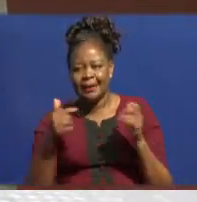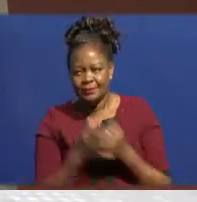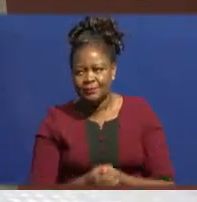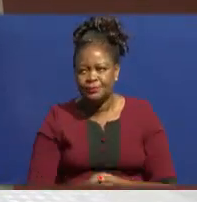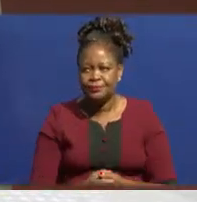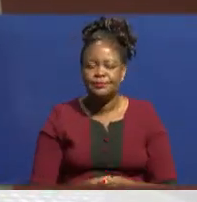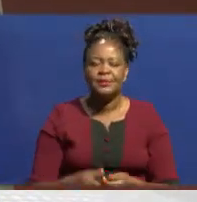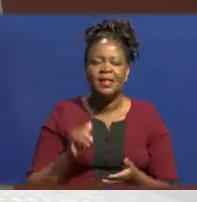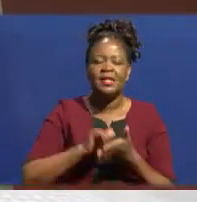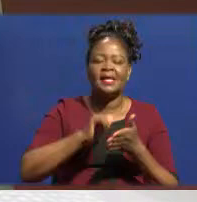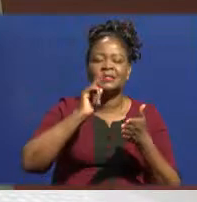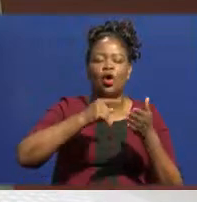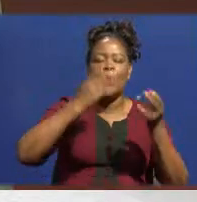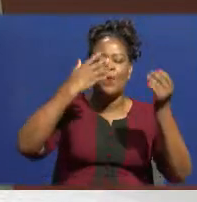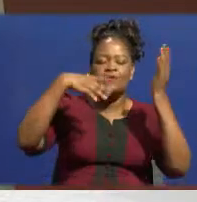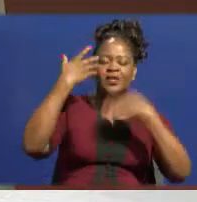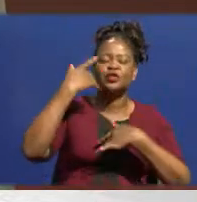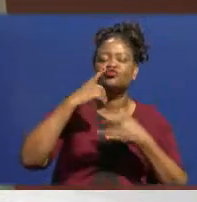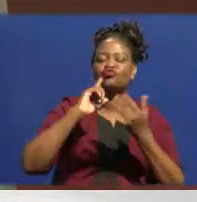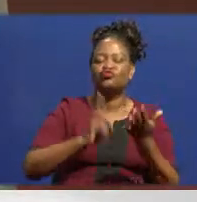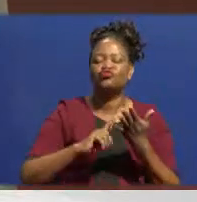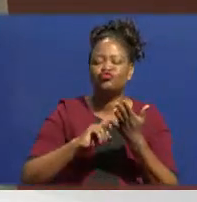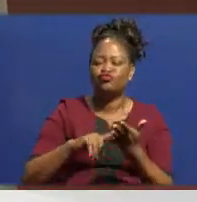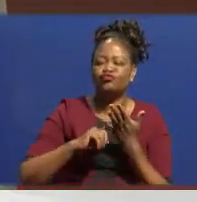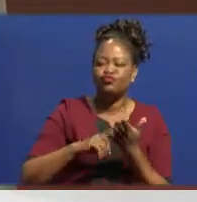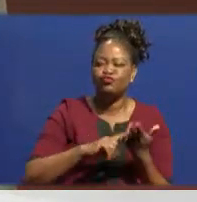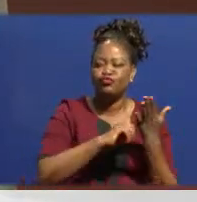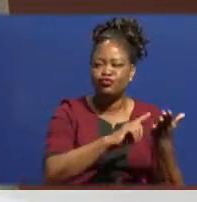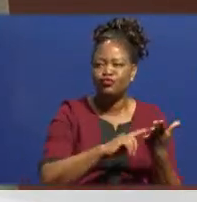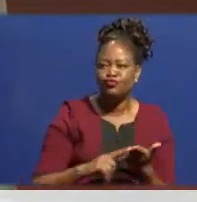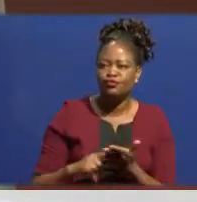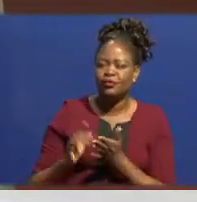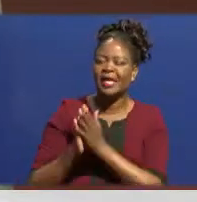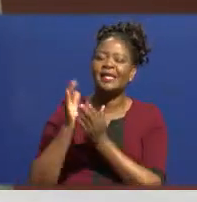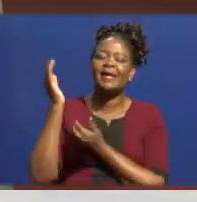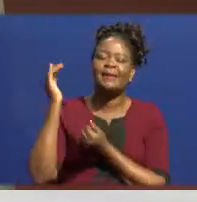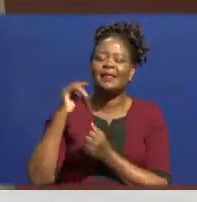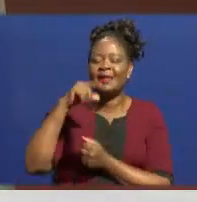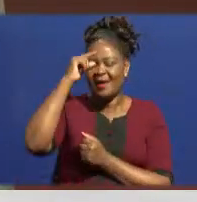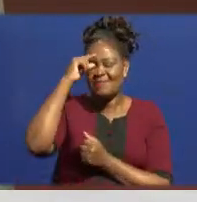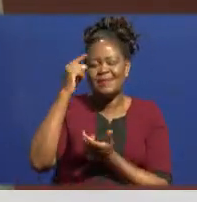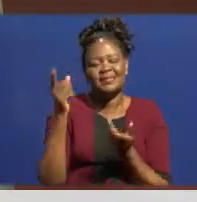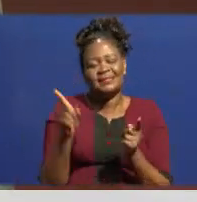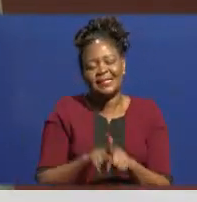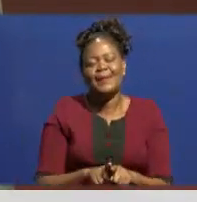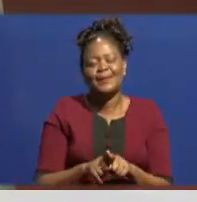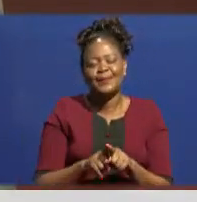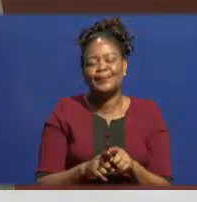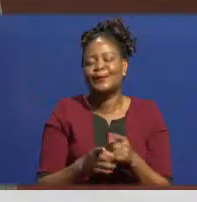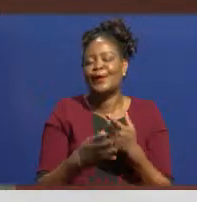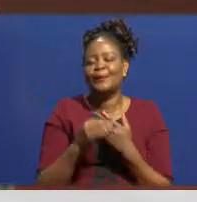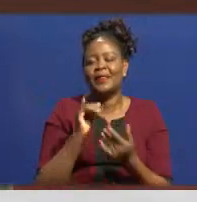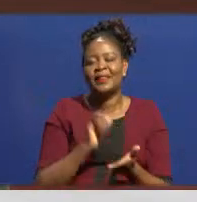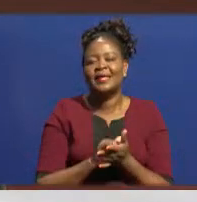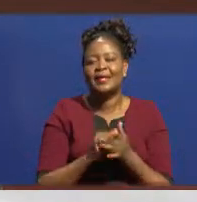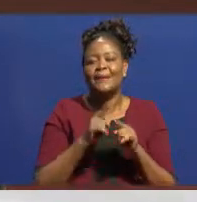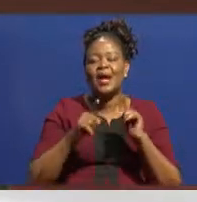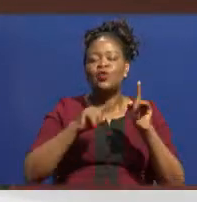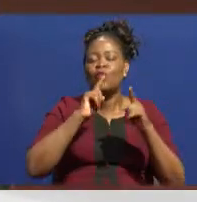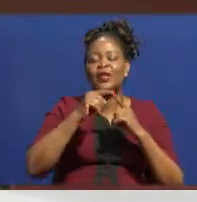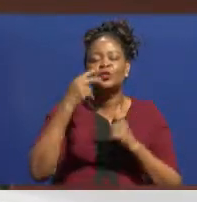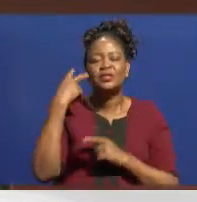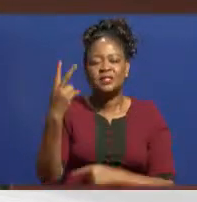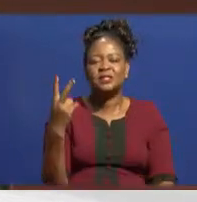how professionals argue their points and expect the government as well to replicate that. But when you